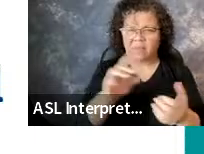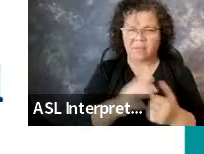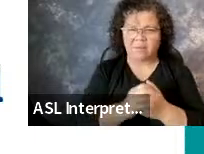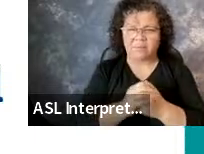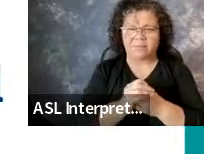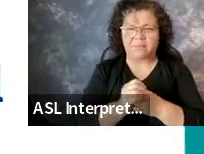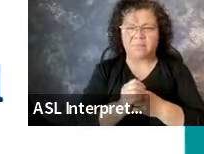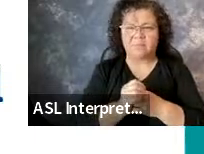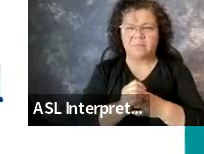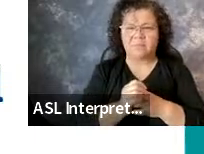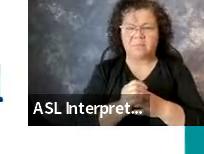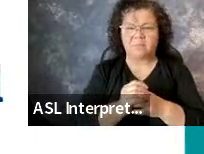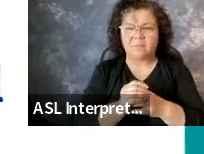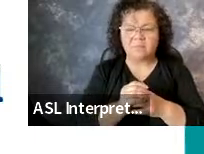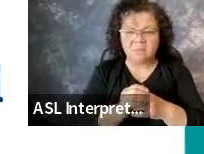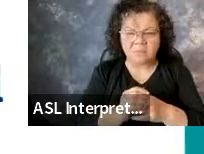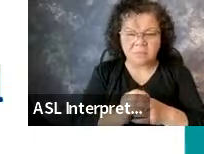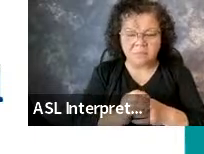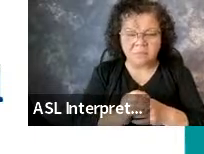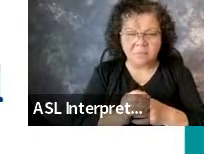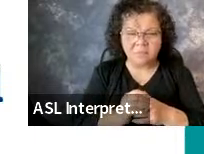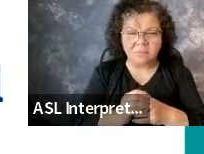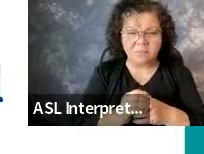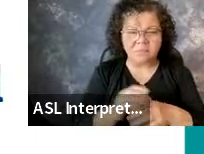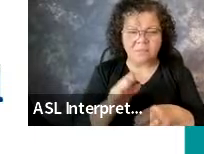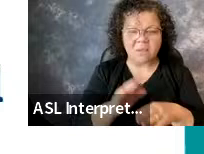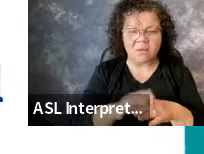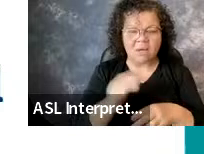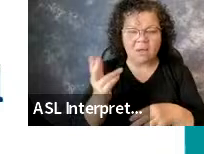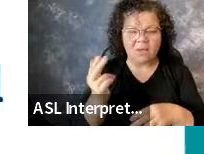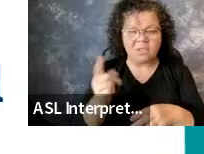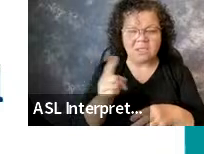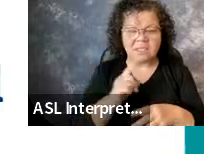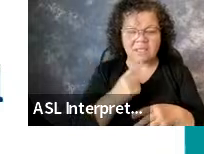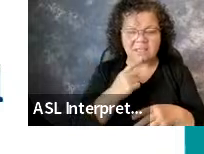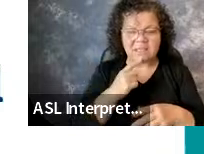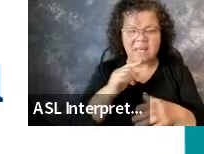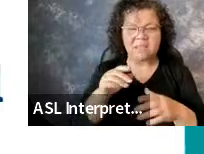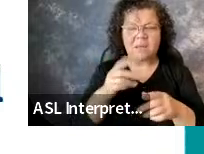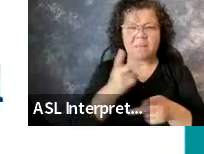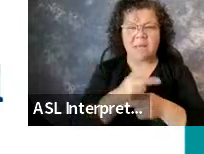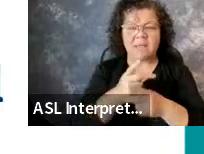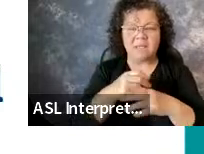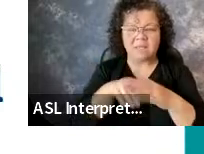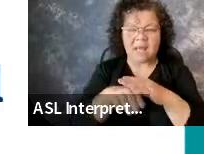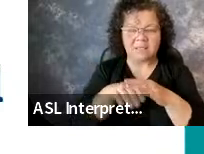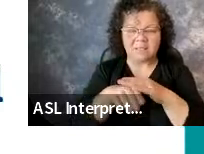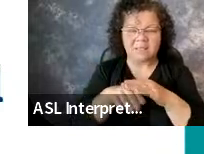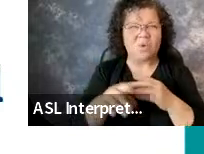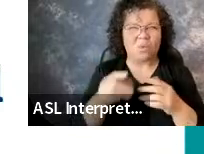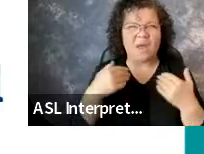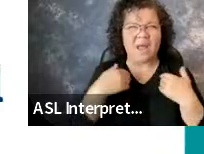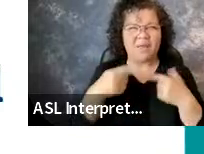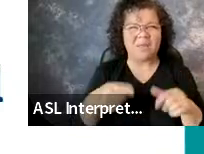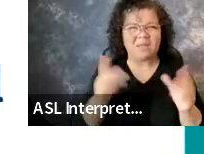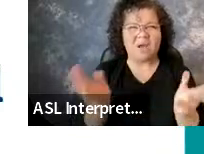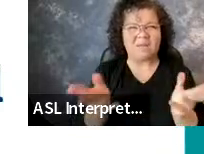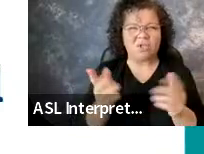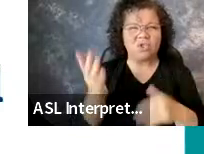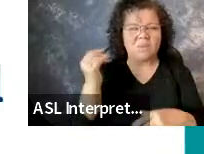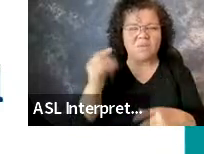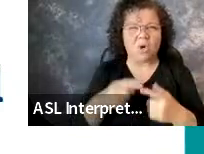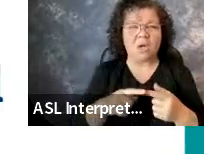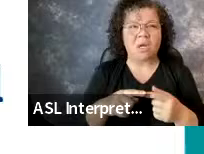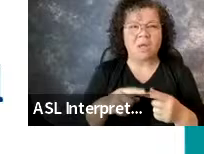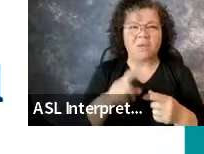I think the other thing that's interesting on 1 is, or on 13, is that maintain access kind of, I think we had this conversation earlier in this group, that